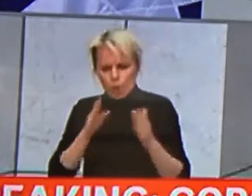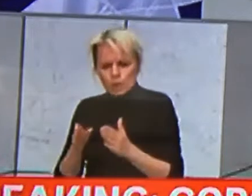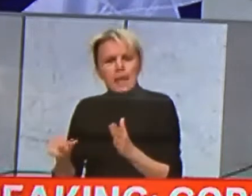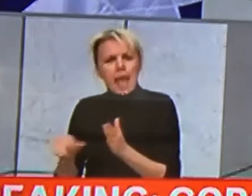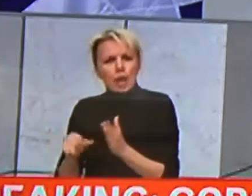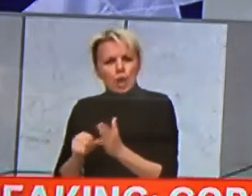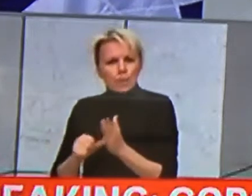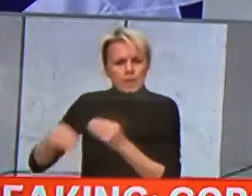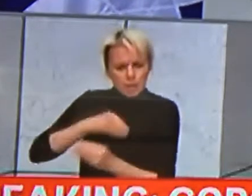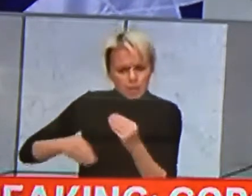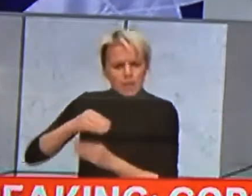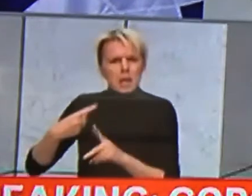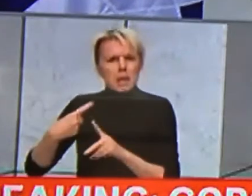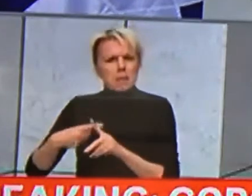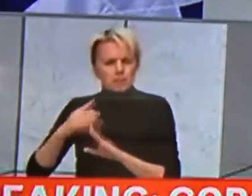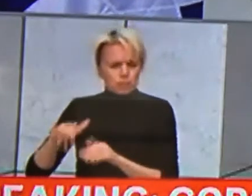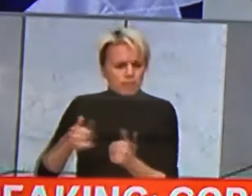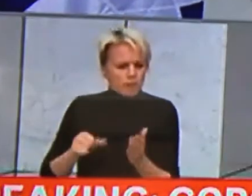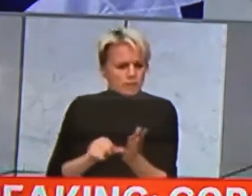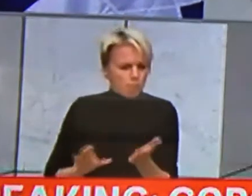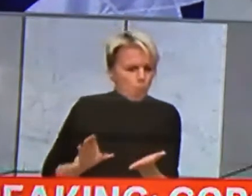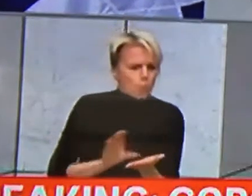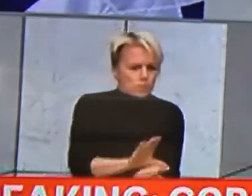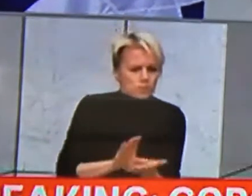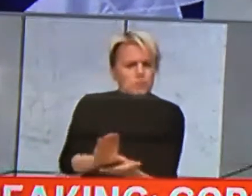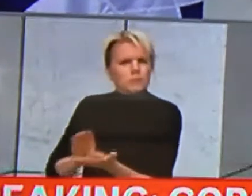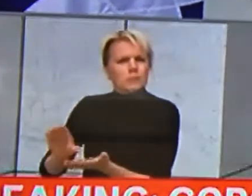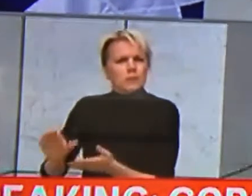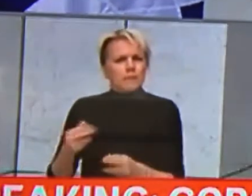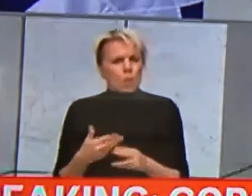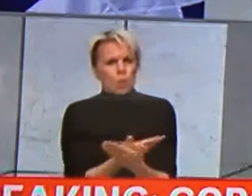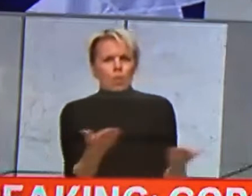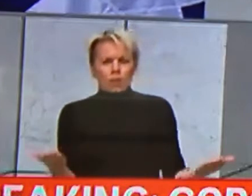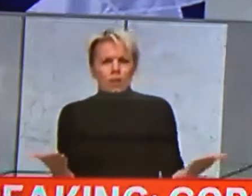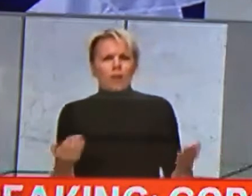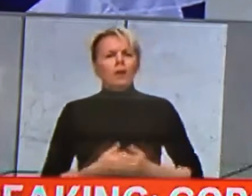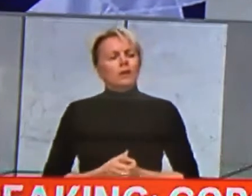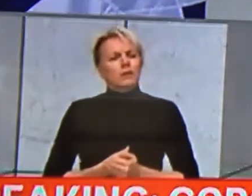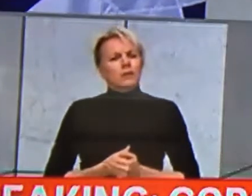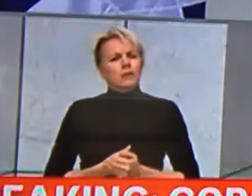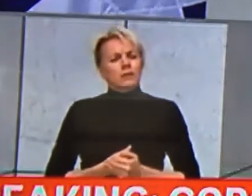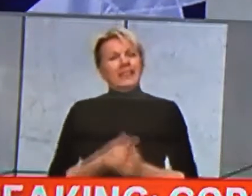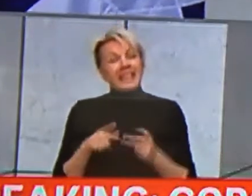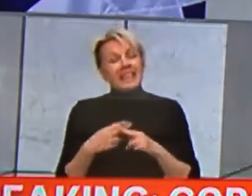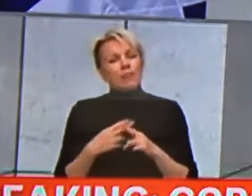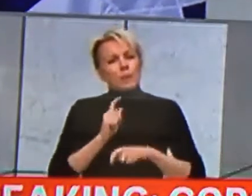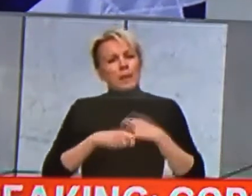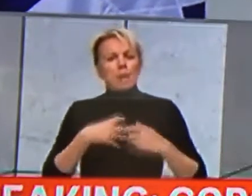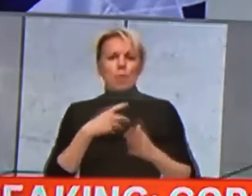well that will be there to help people should those other restrictions become